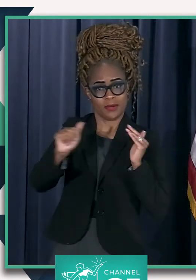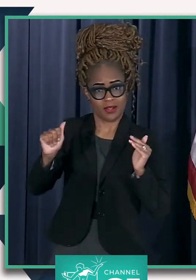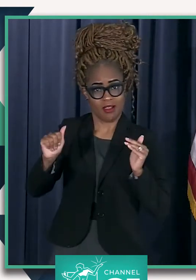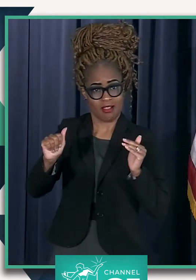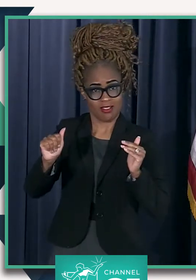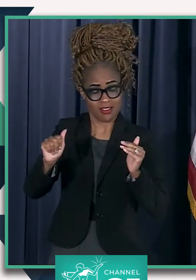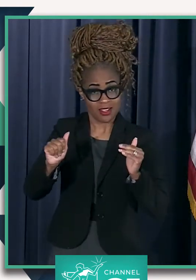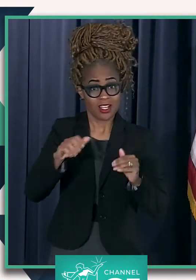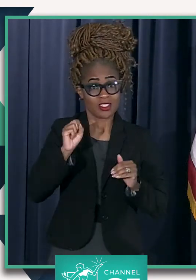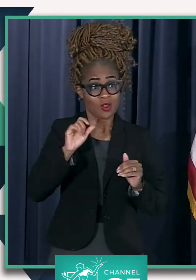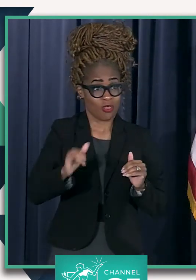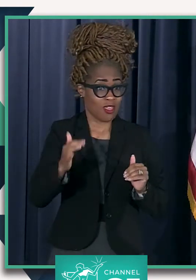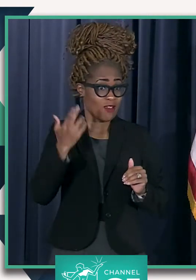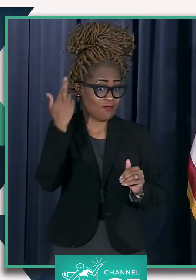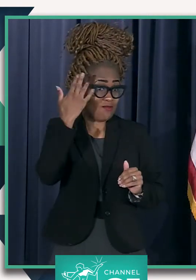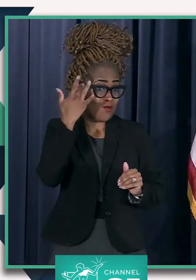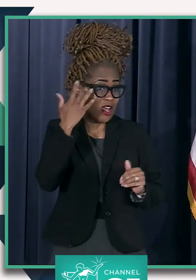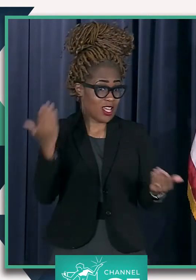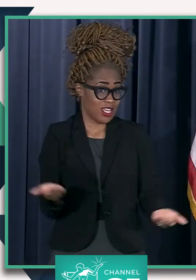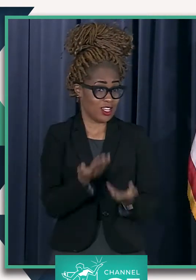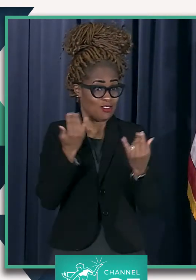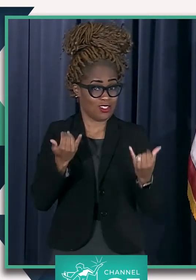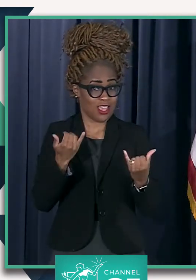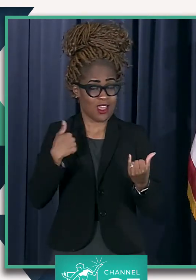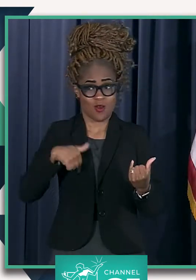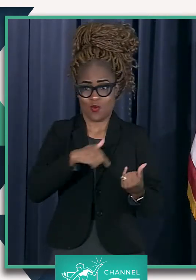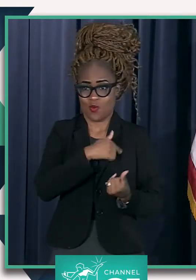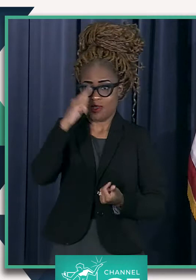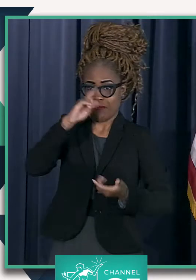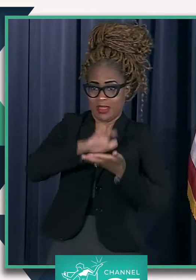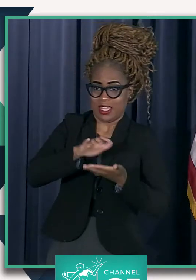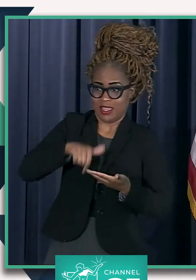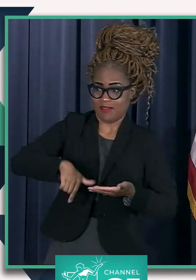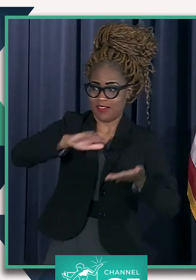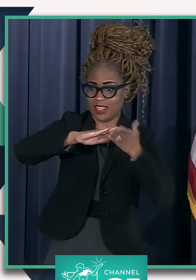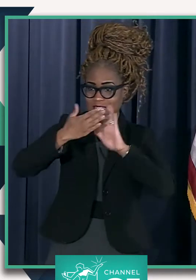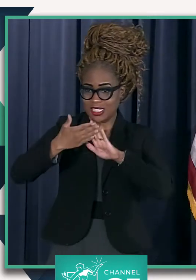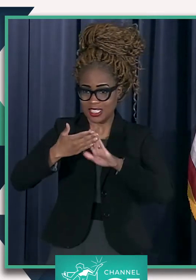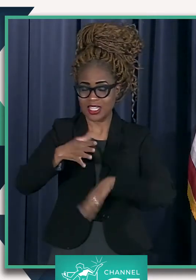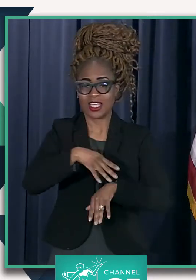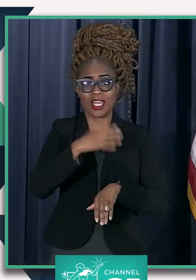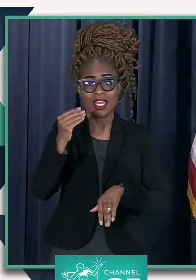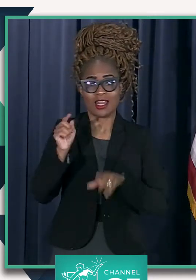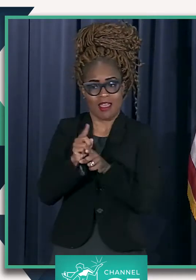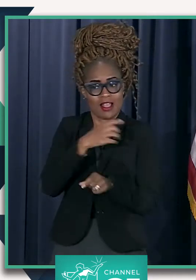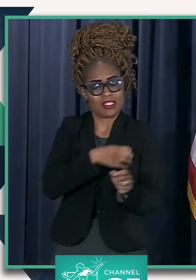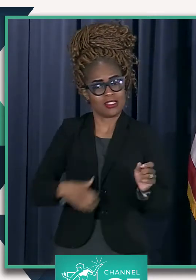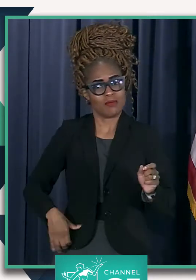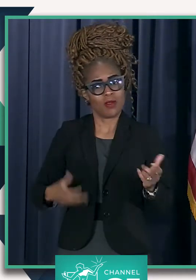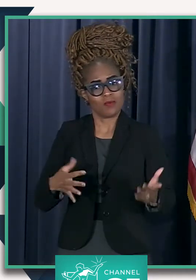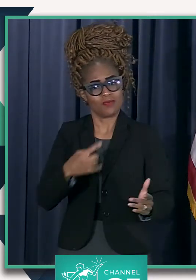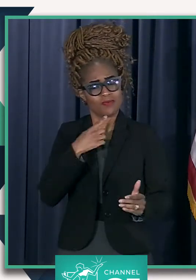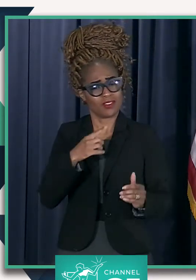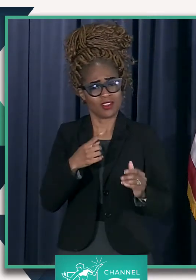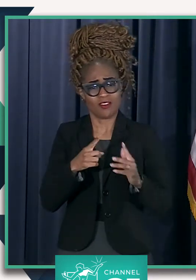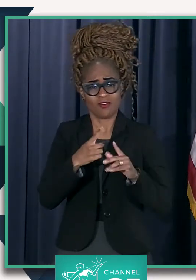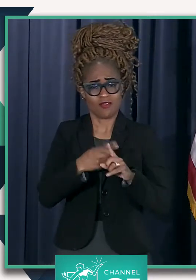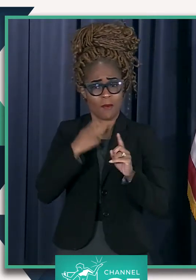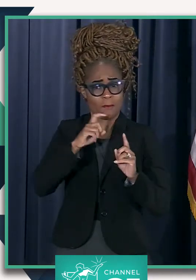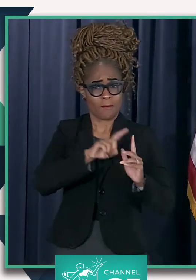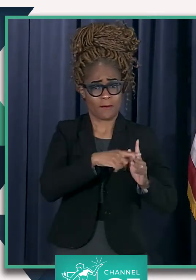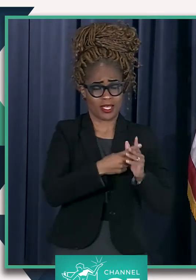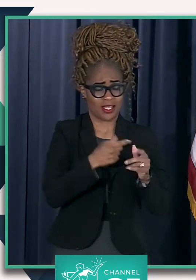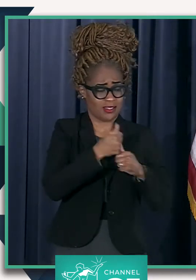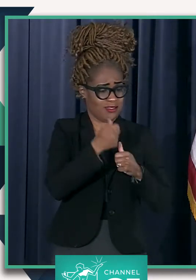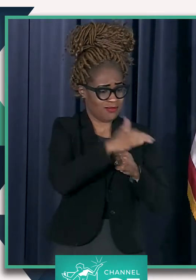So that's why we're here today, because we believe in the city, and we believe, as the mayor said from day one, in the